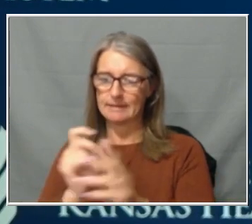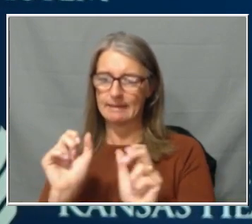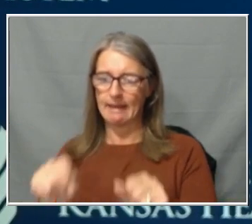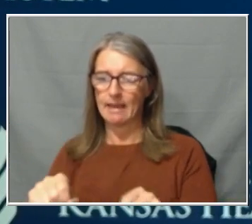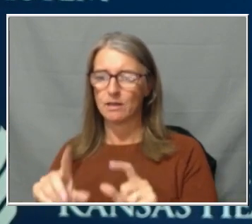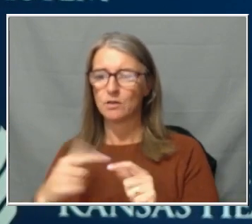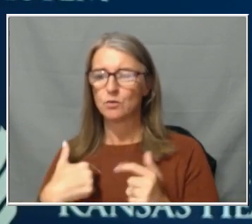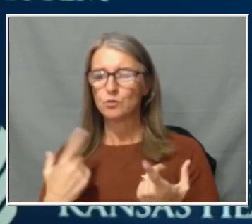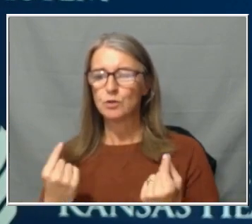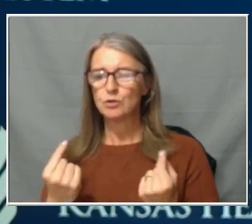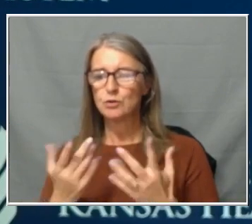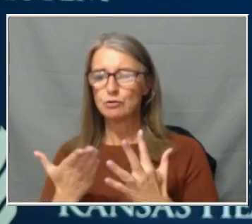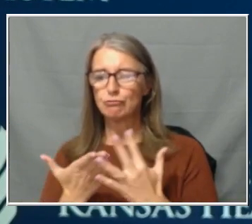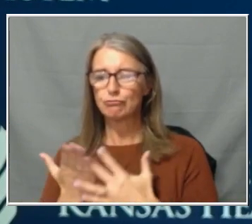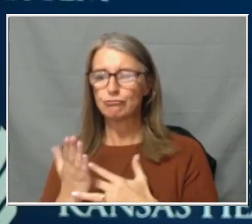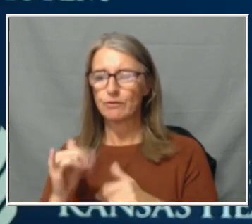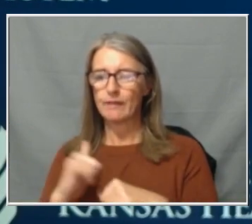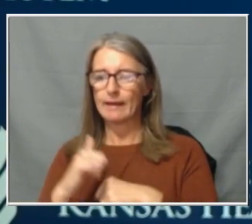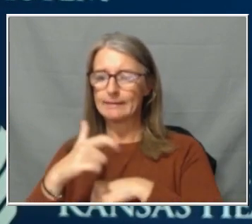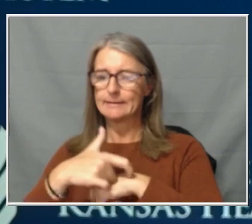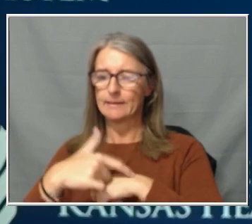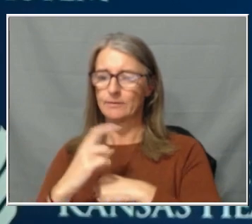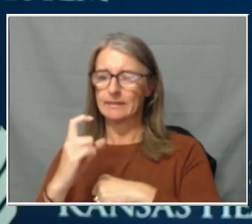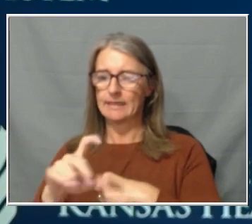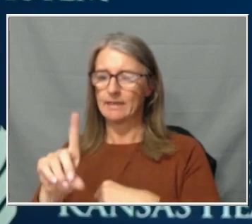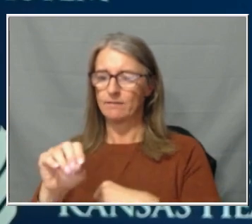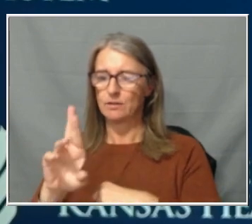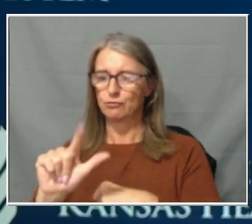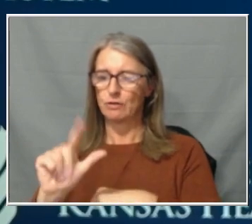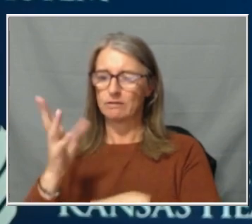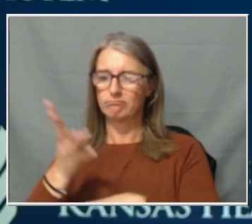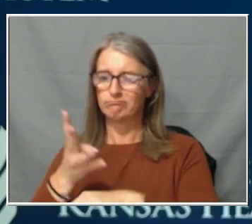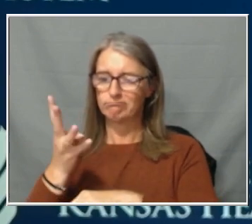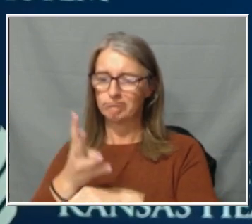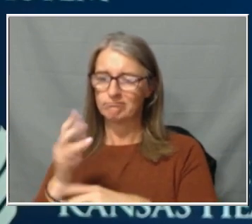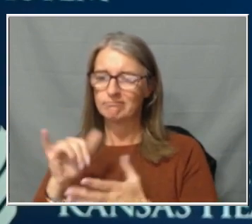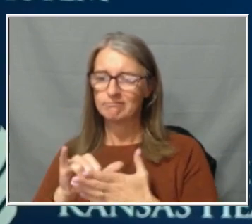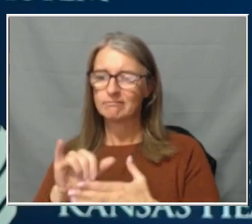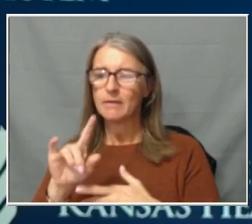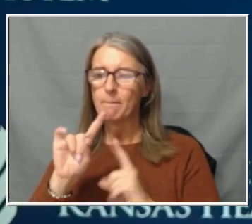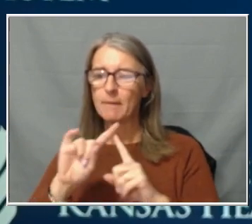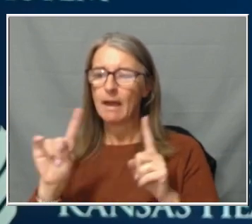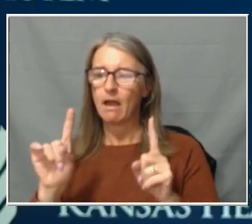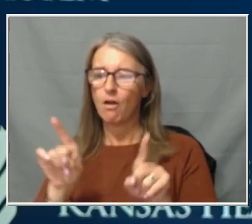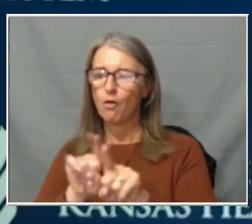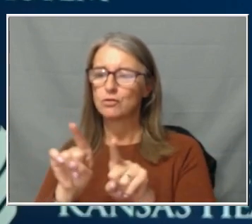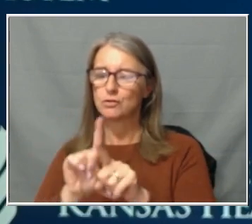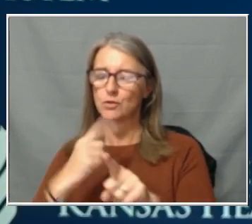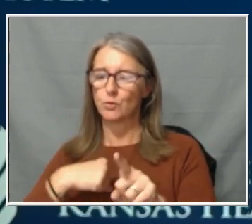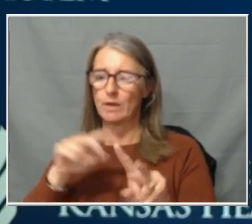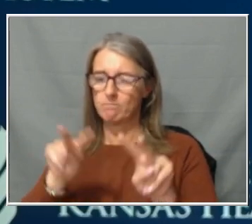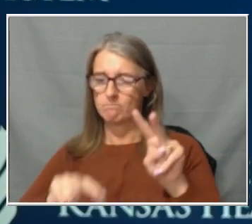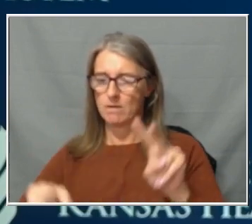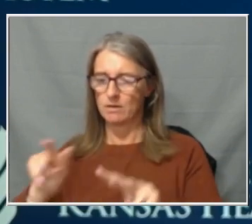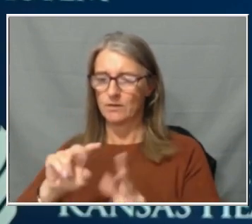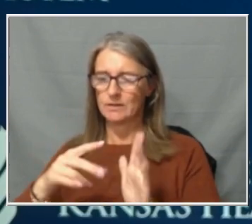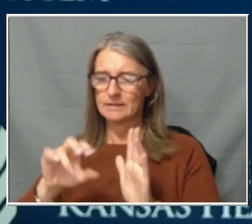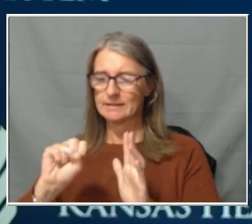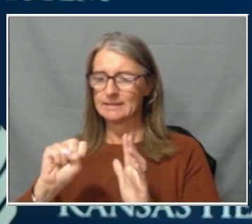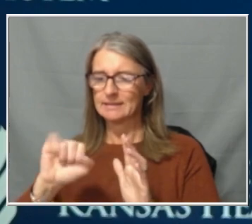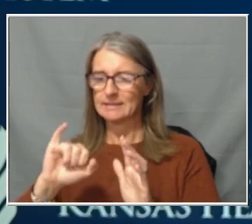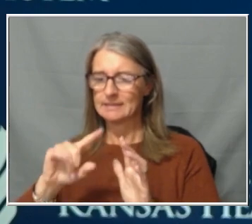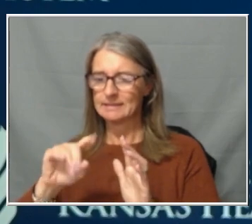do during that time period, we give the drug intravenously, but more as much, we monitor for side effects of the drug,